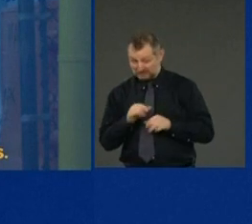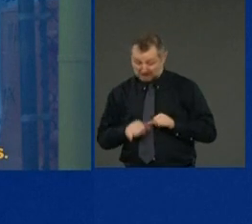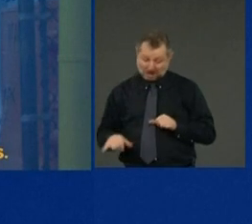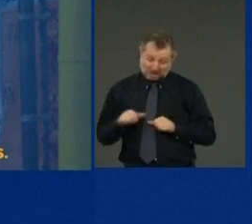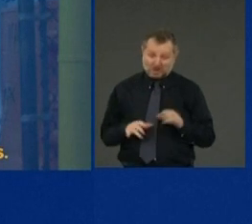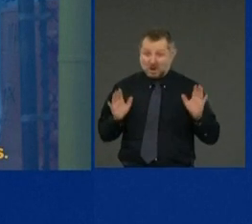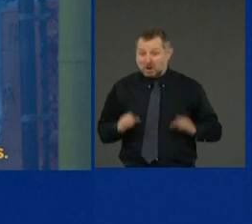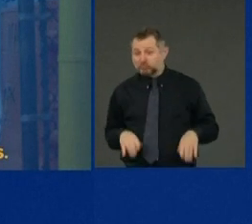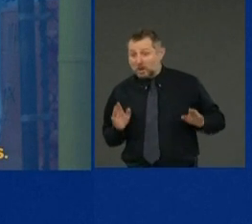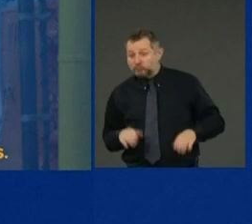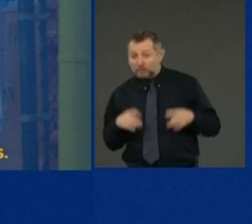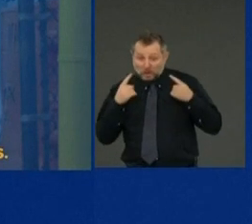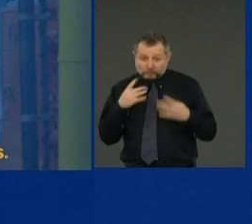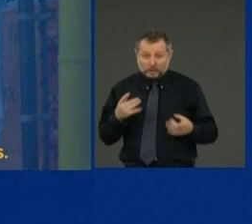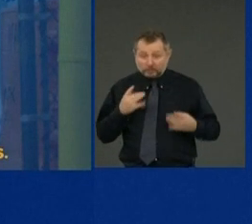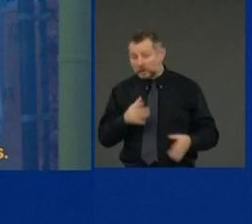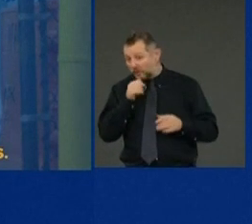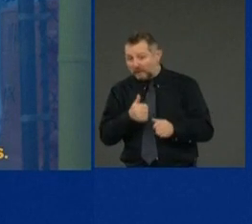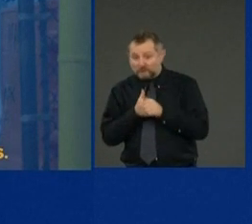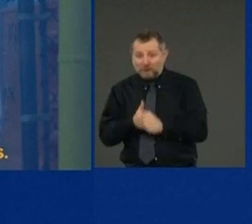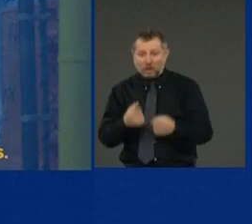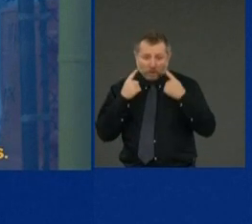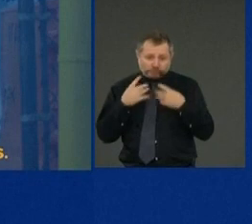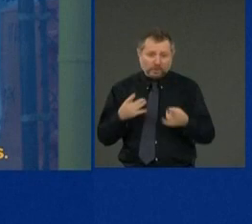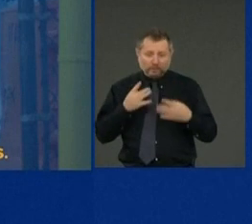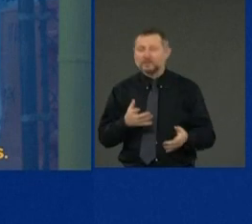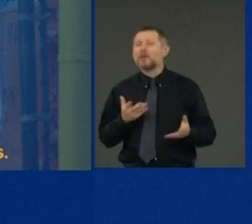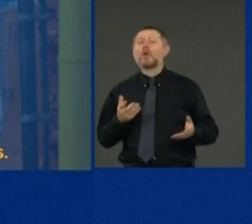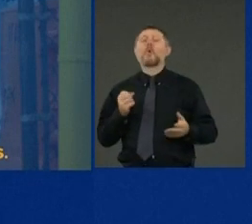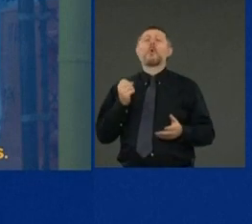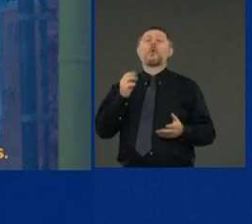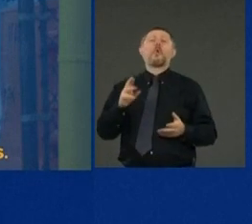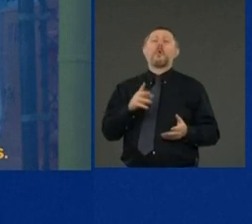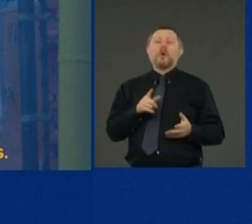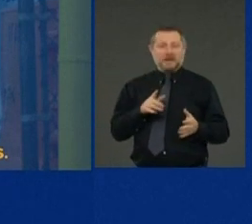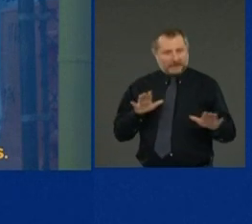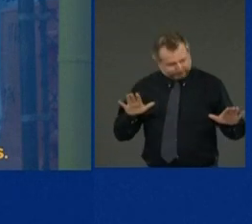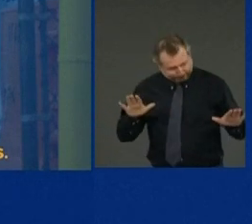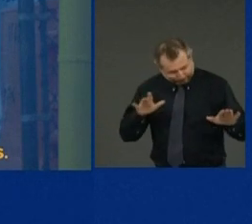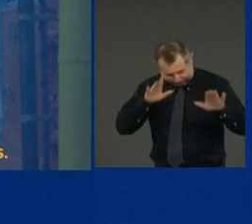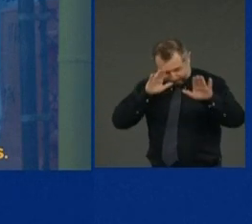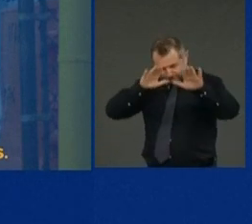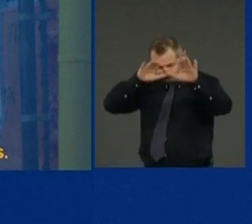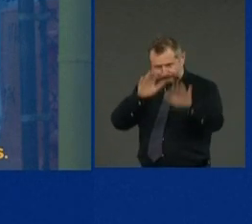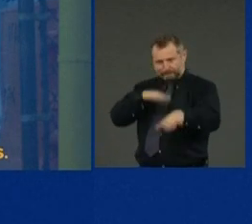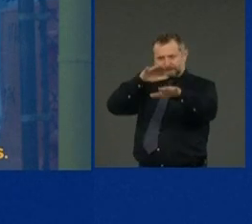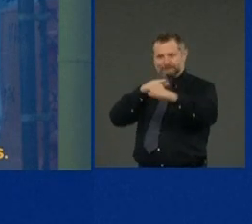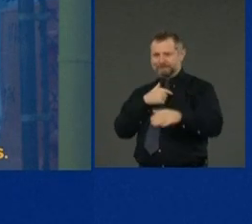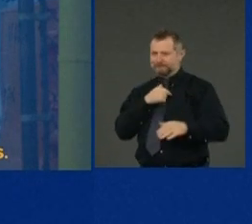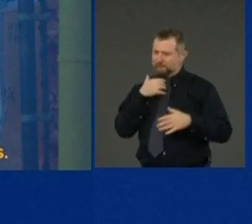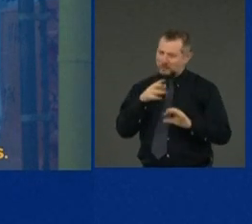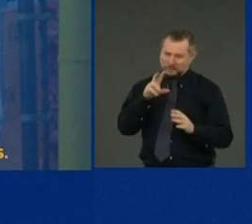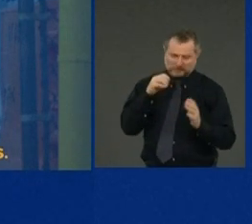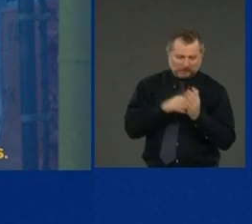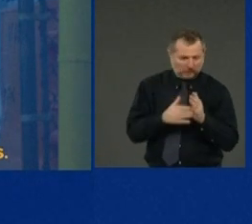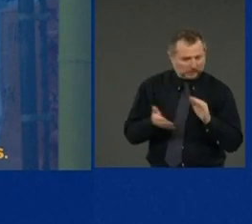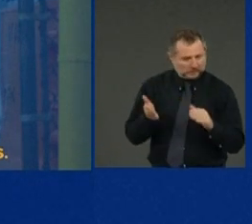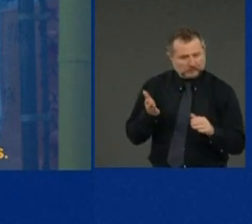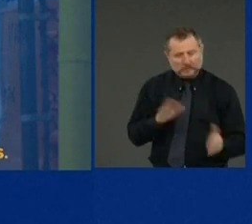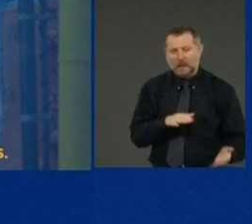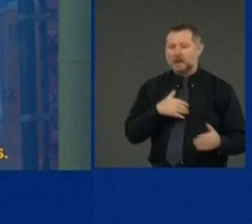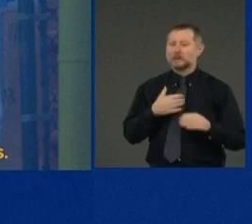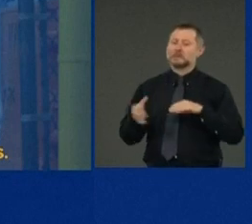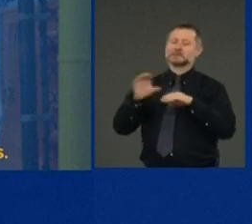Do you keep doing it? Or do you say, I don't want 30,000 more people to die. I'm